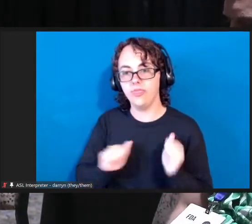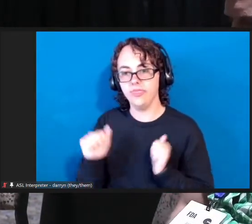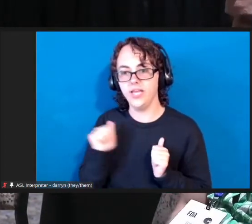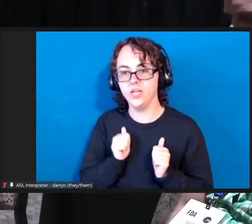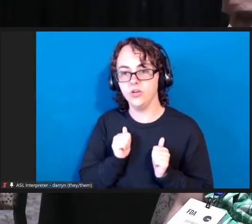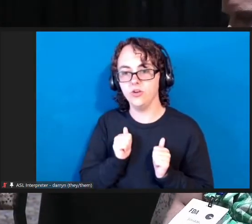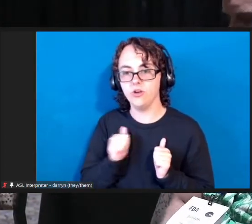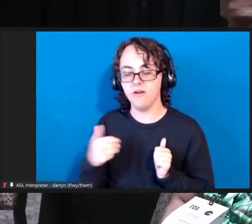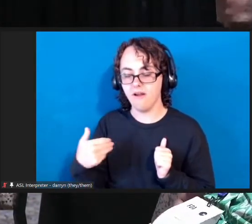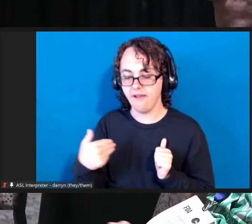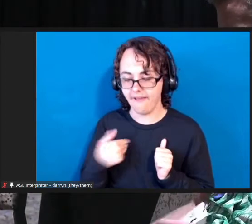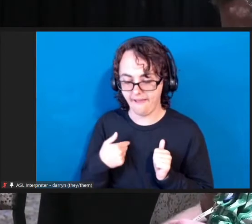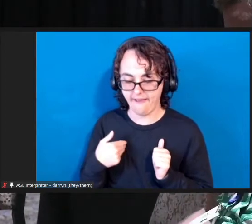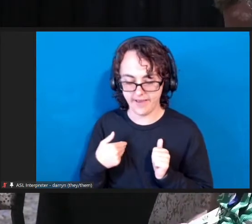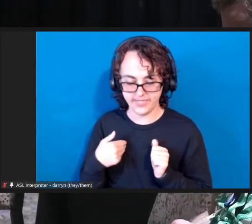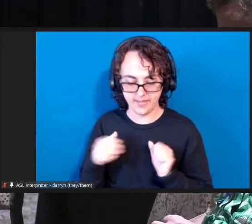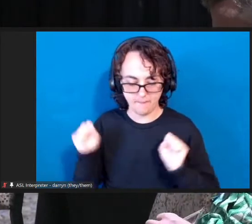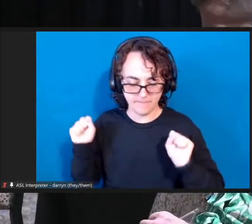has the potential